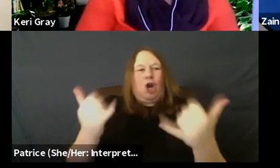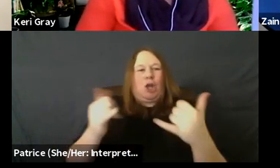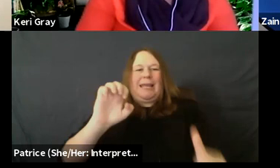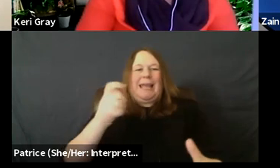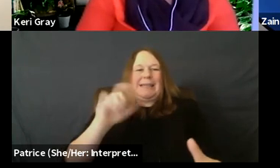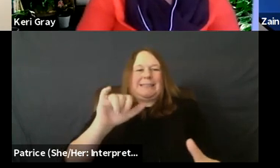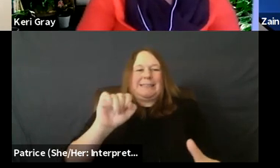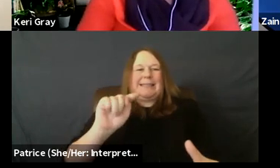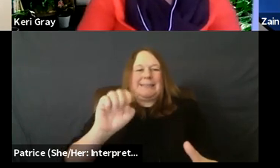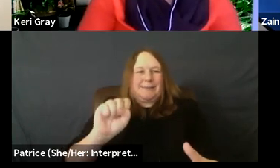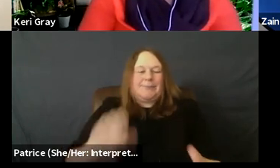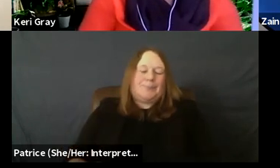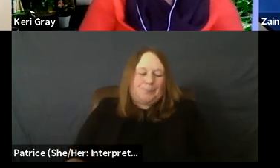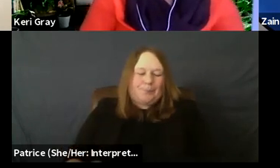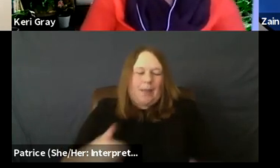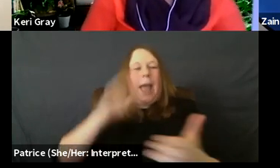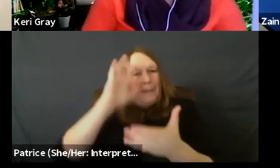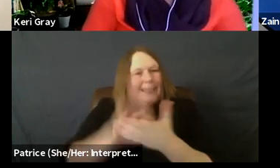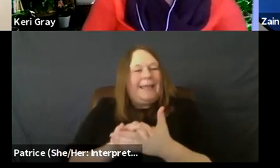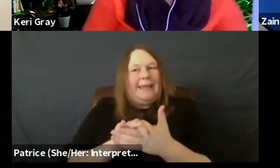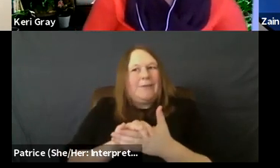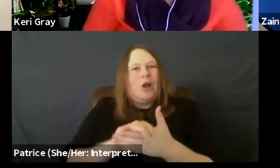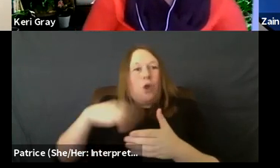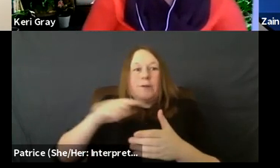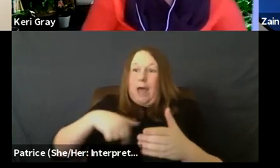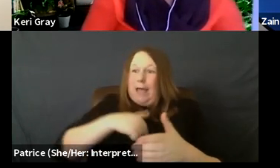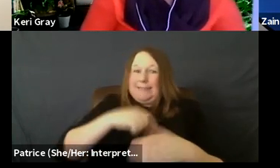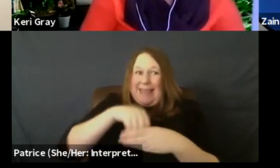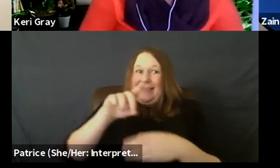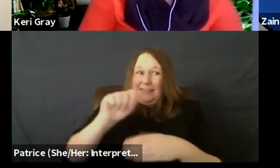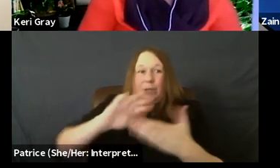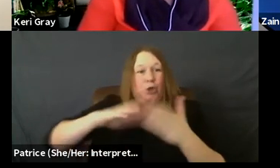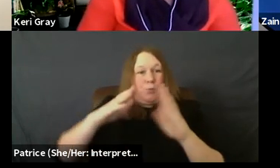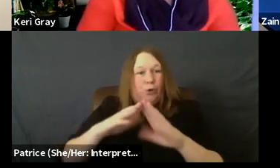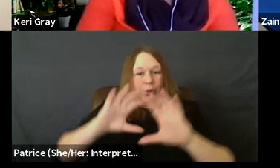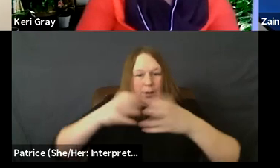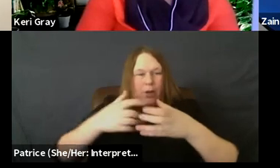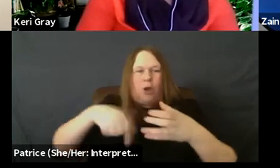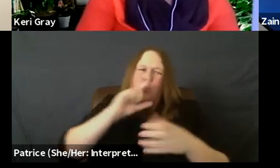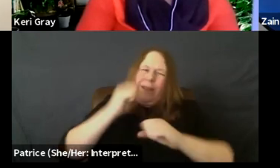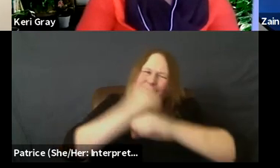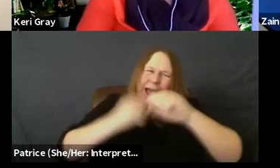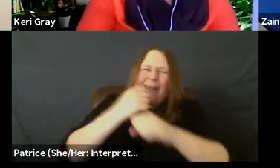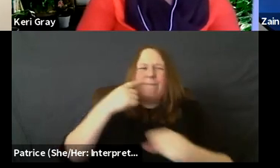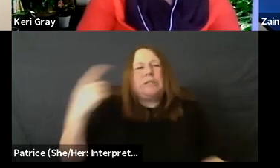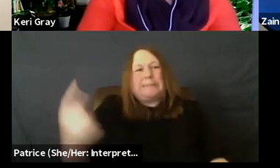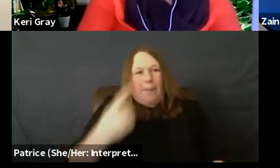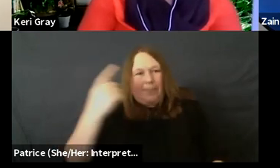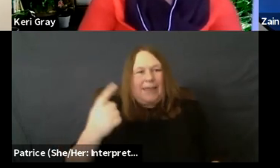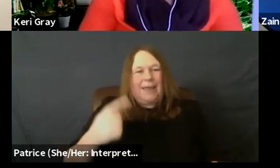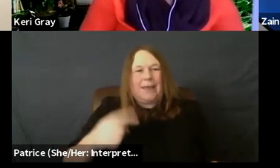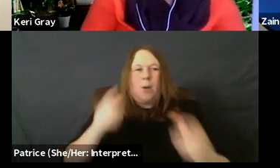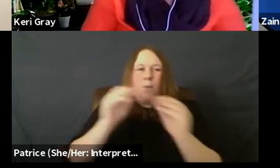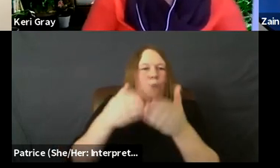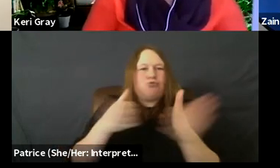exists. And I believe, you know, that those of us in the disability community are really fighting for something broader than